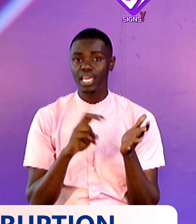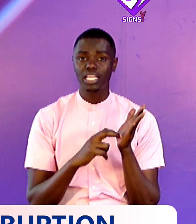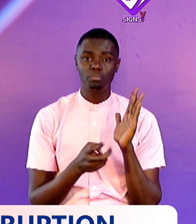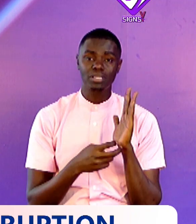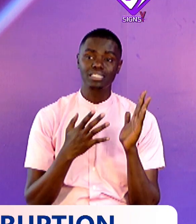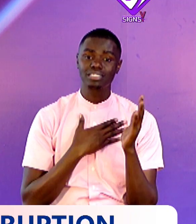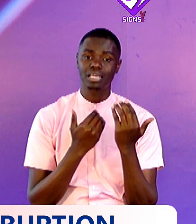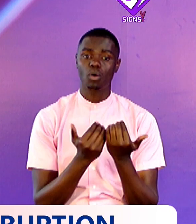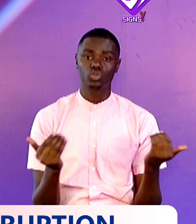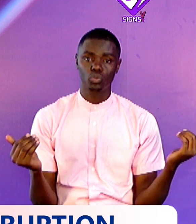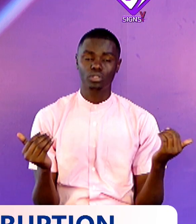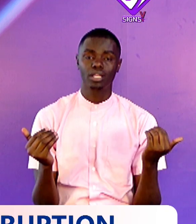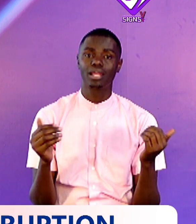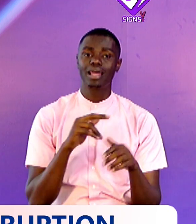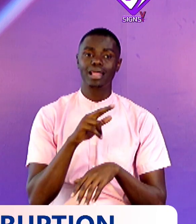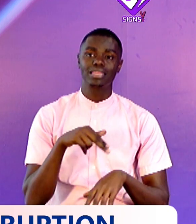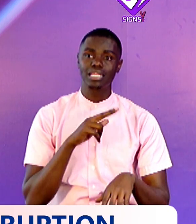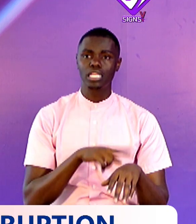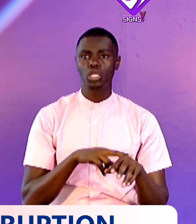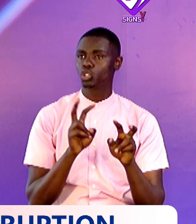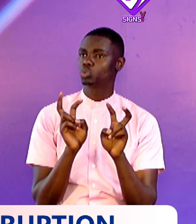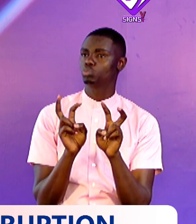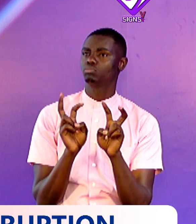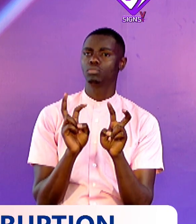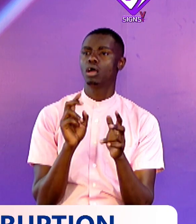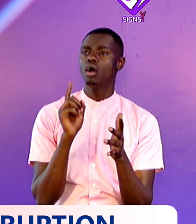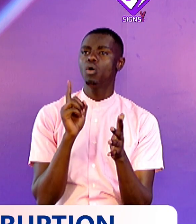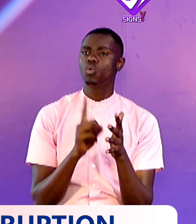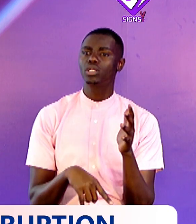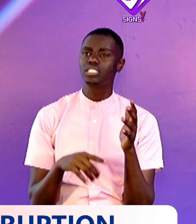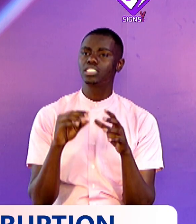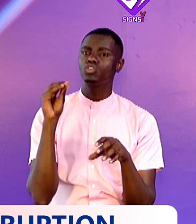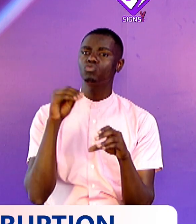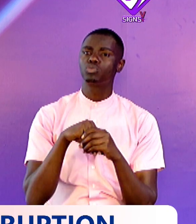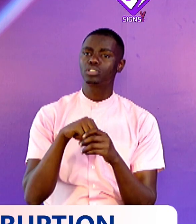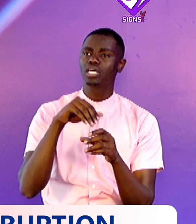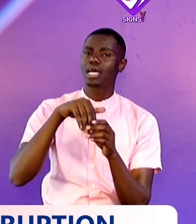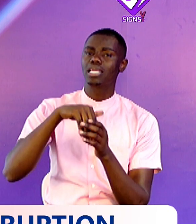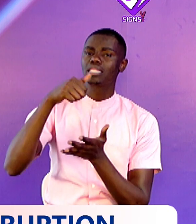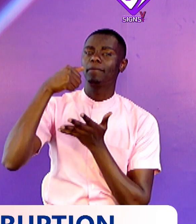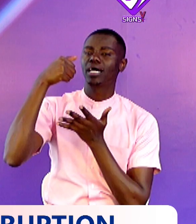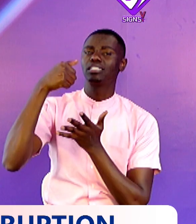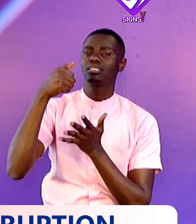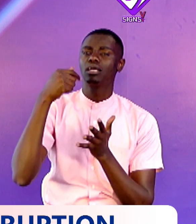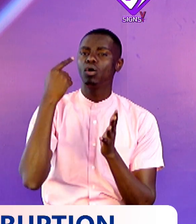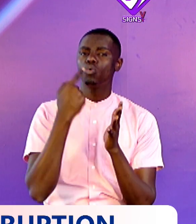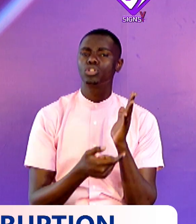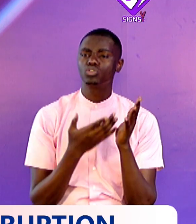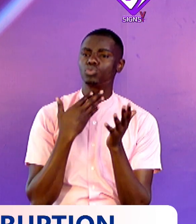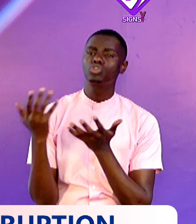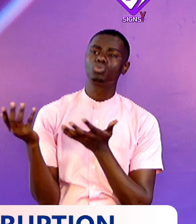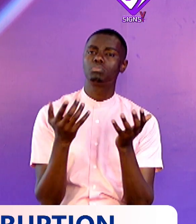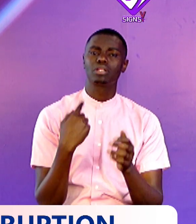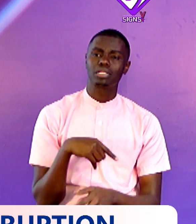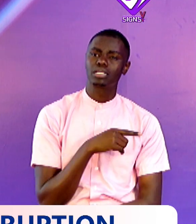our children, the nation was watching. What is it that you have put in that budget? Okay. What is this that you want to bring us? Before